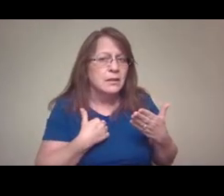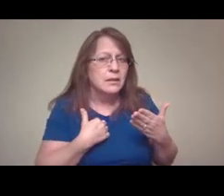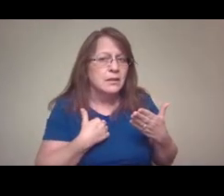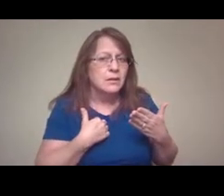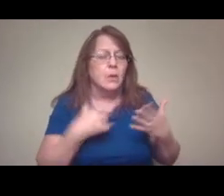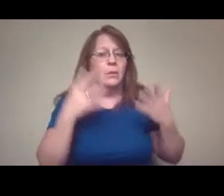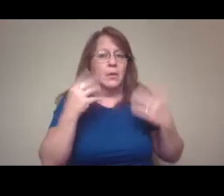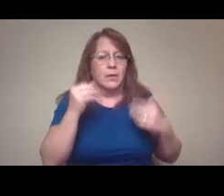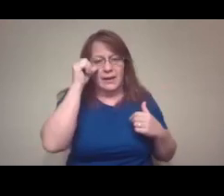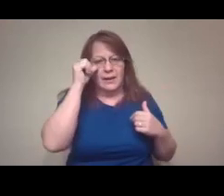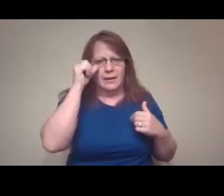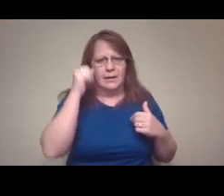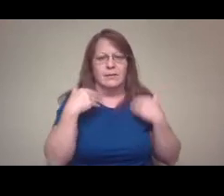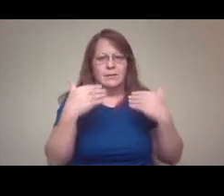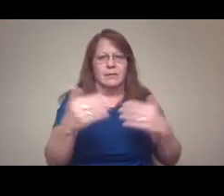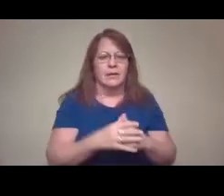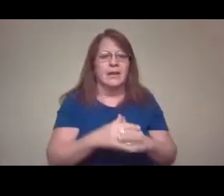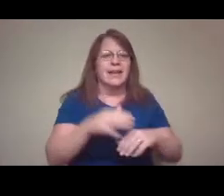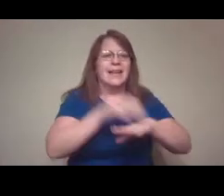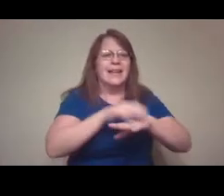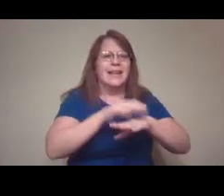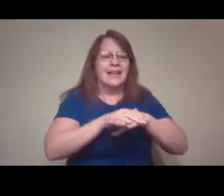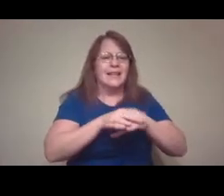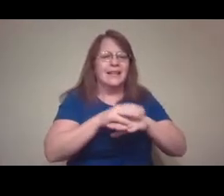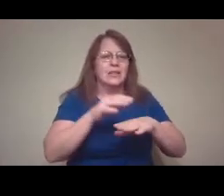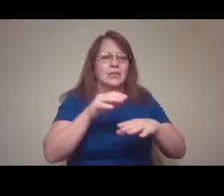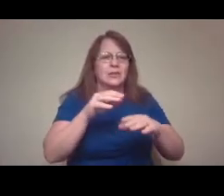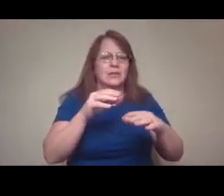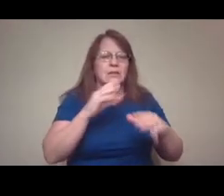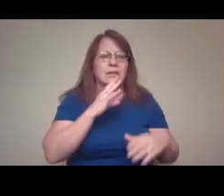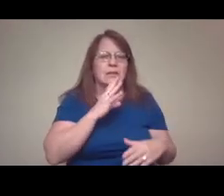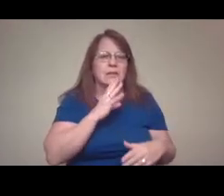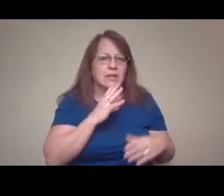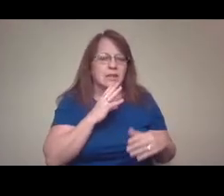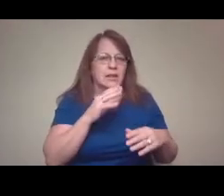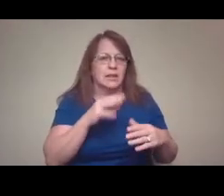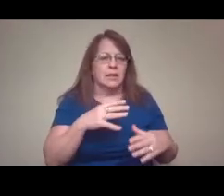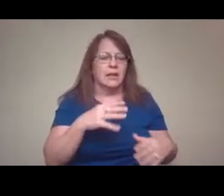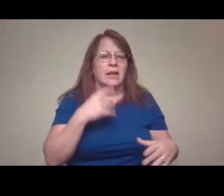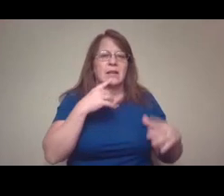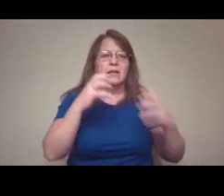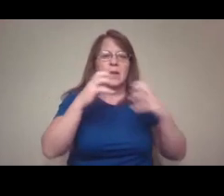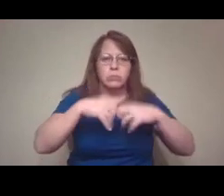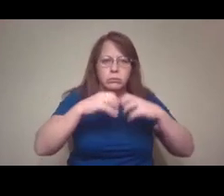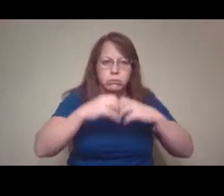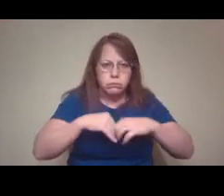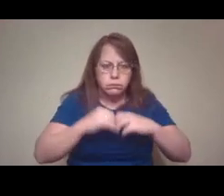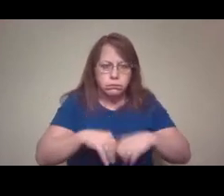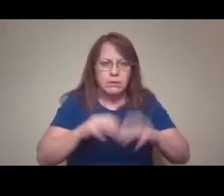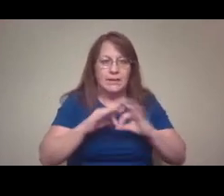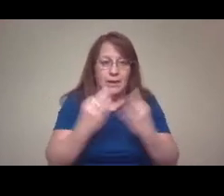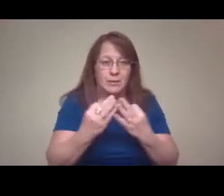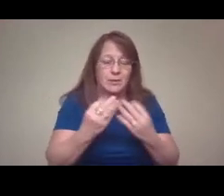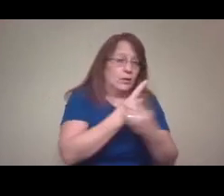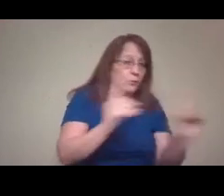Oh. Keep going. English-speaking parents uniquely mentioned a breakdown in families, potentially from a divorce or a conflict within